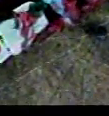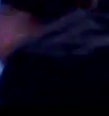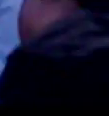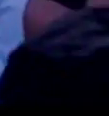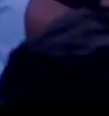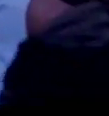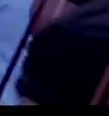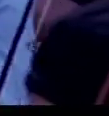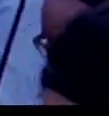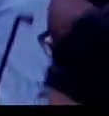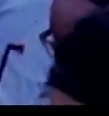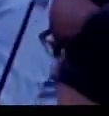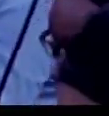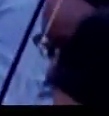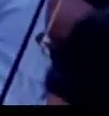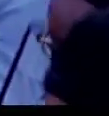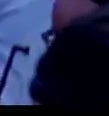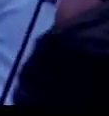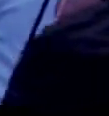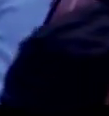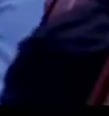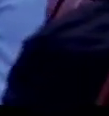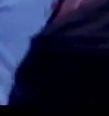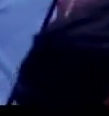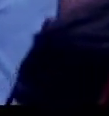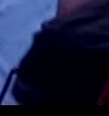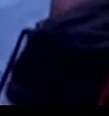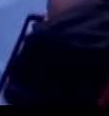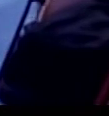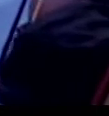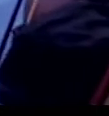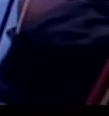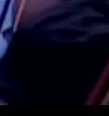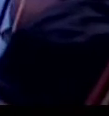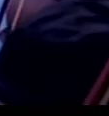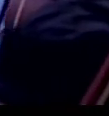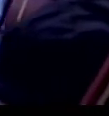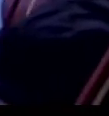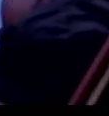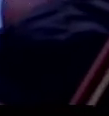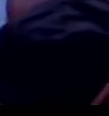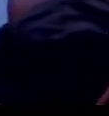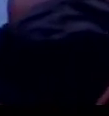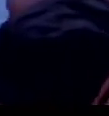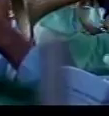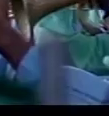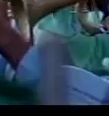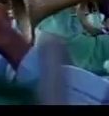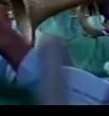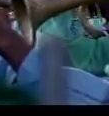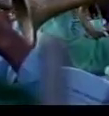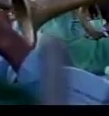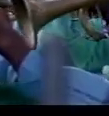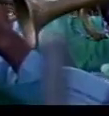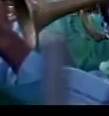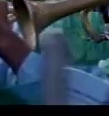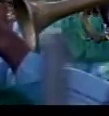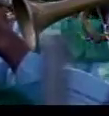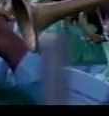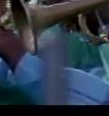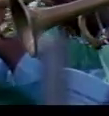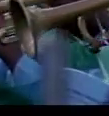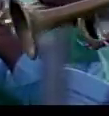in my weakness yet I am strong but with Jesus